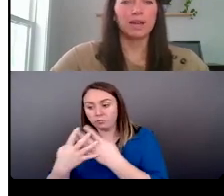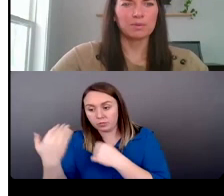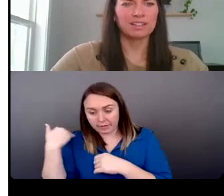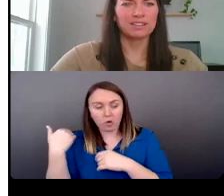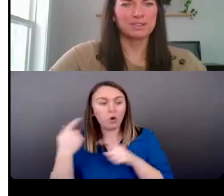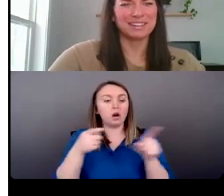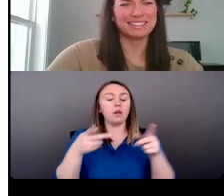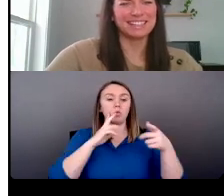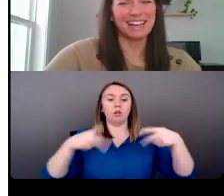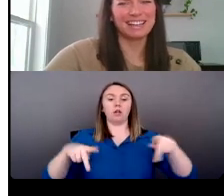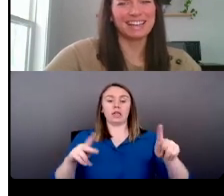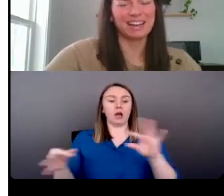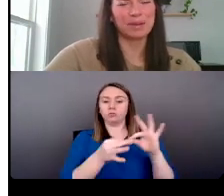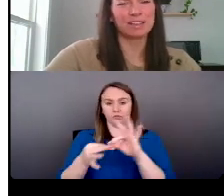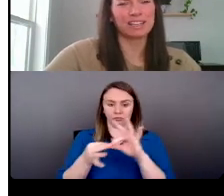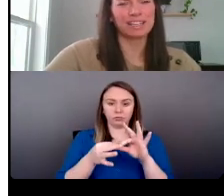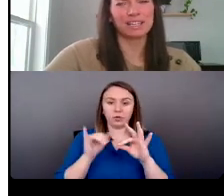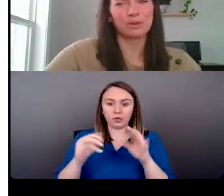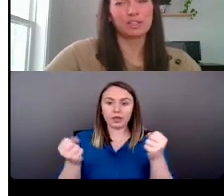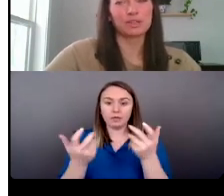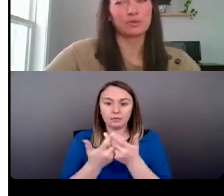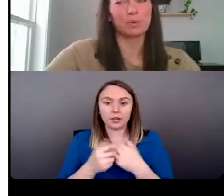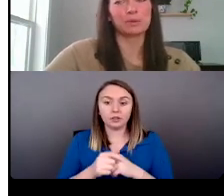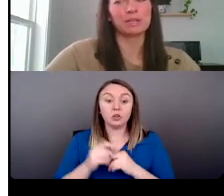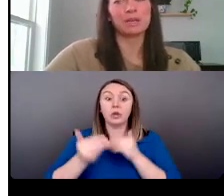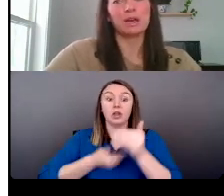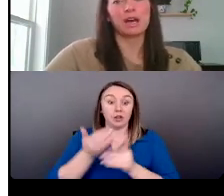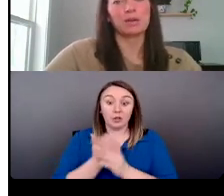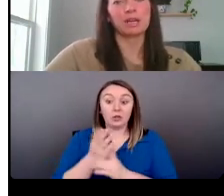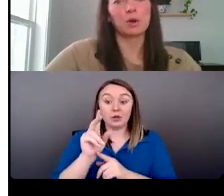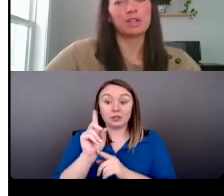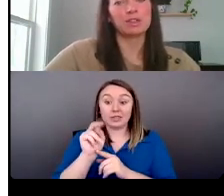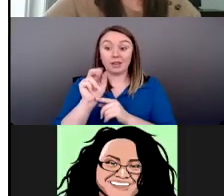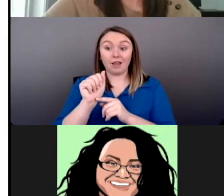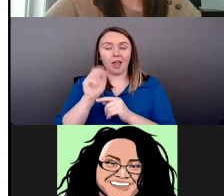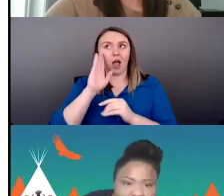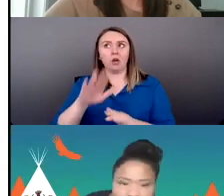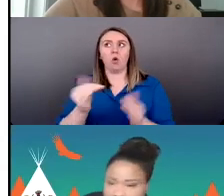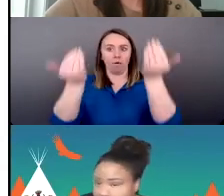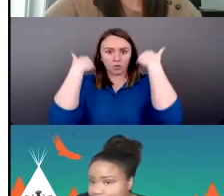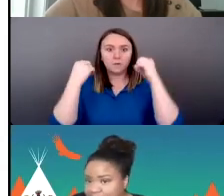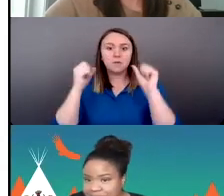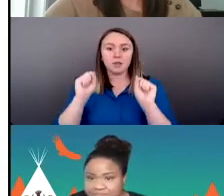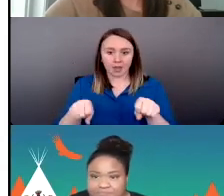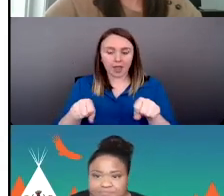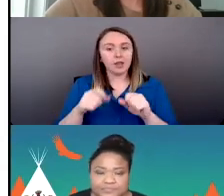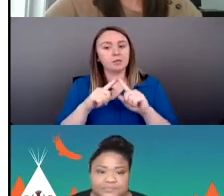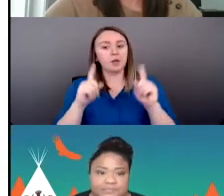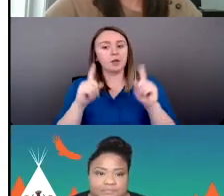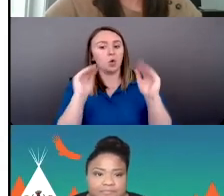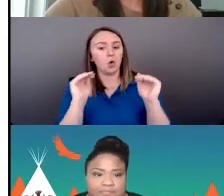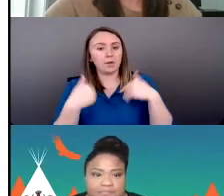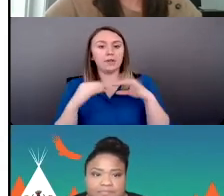Okay, we made it through DNA. And like I said, I know it can be overwhelming, but I hope that there is family members with a